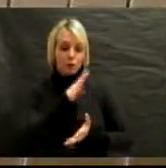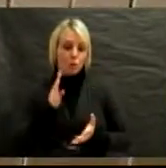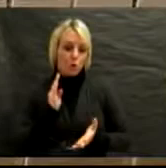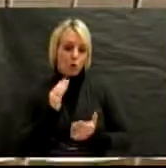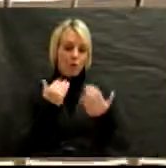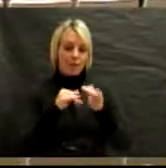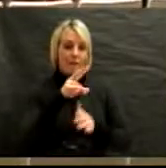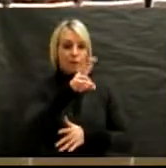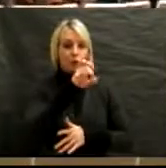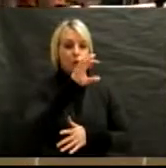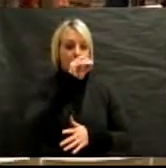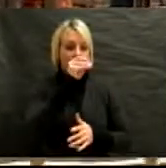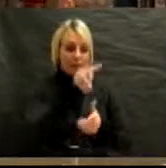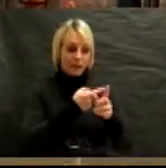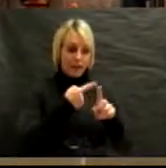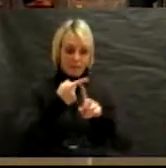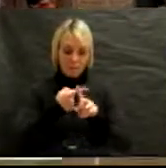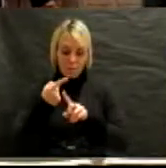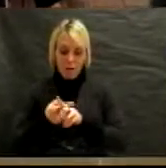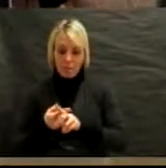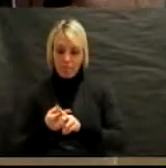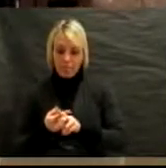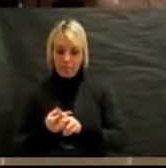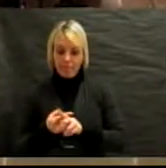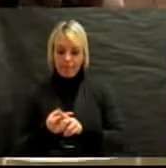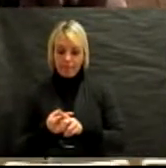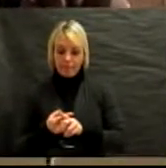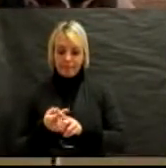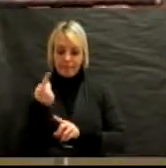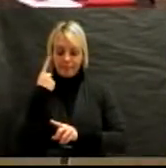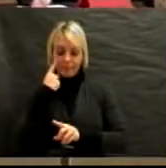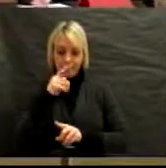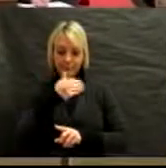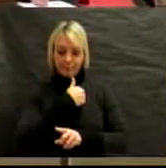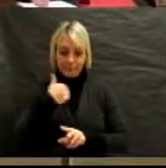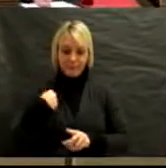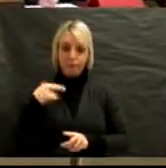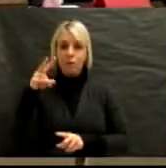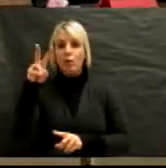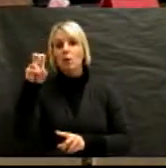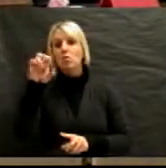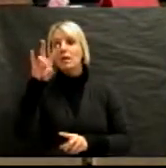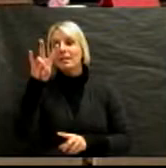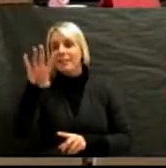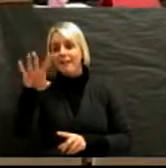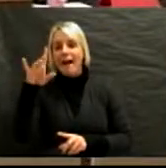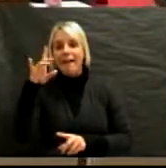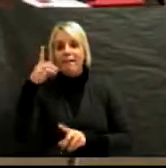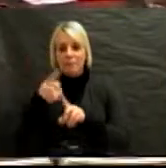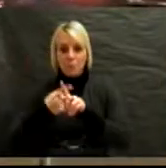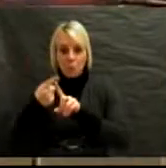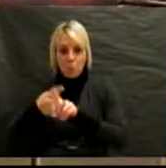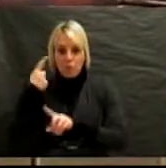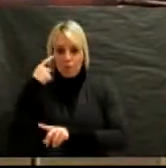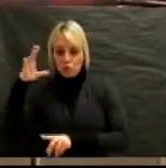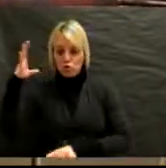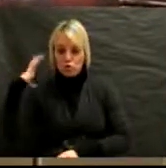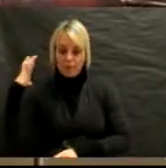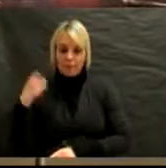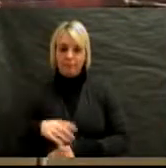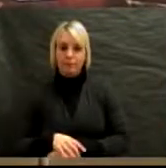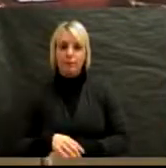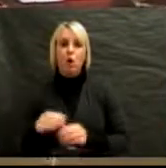for board members and $275 per month for the board chair. Any further discussion on this item?